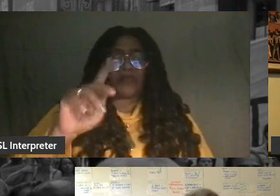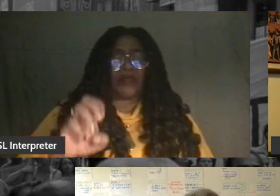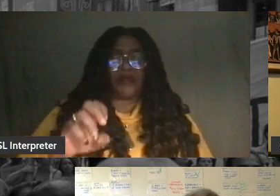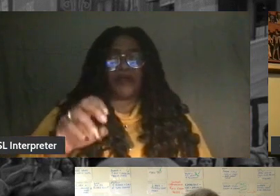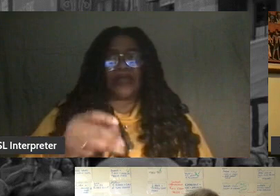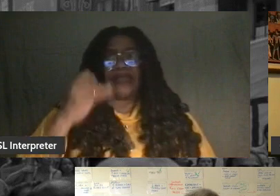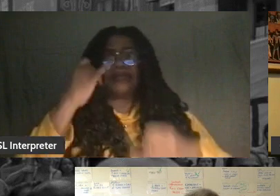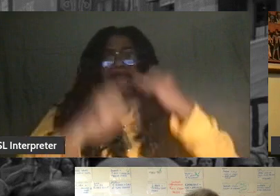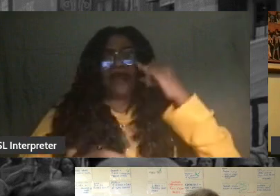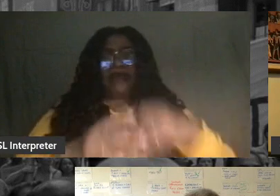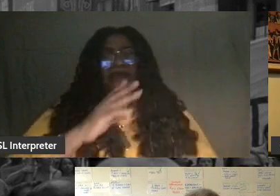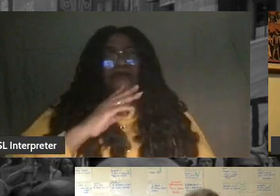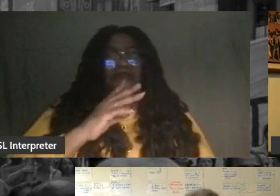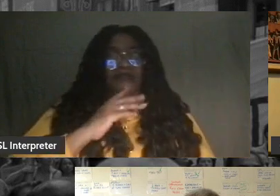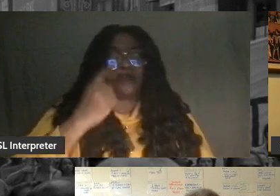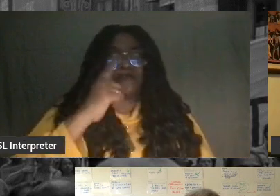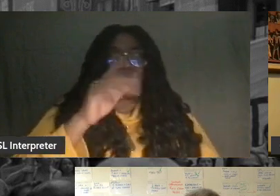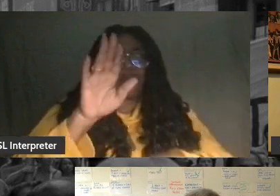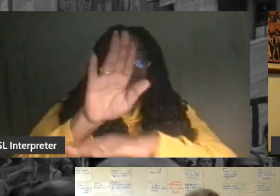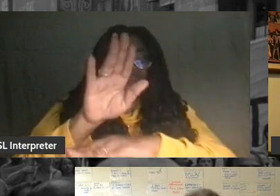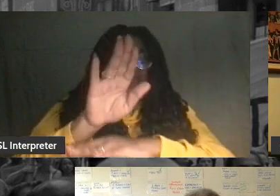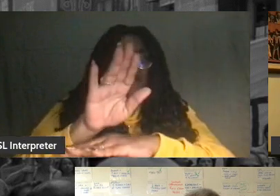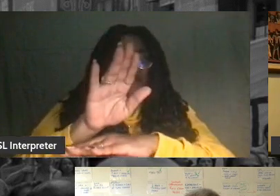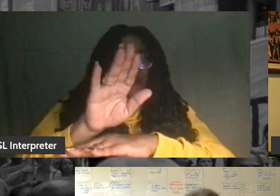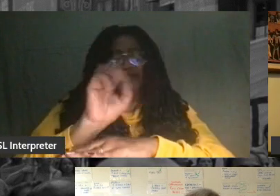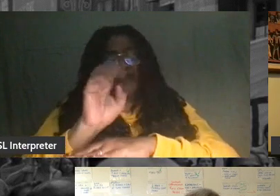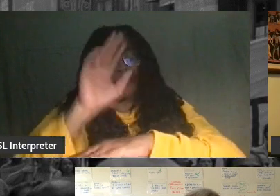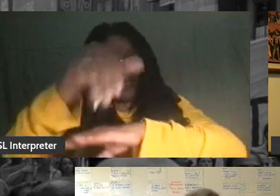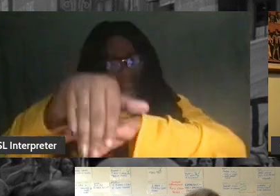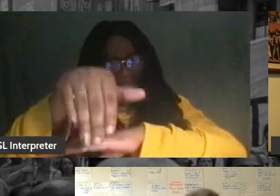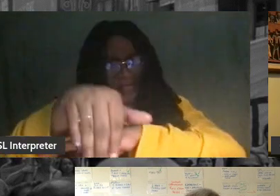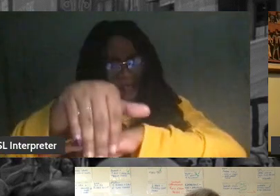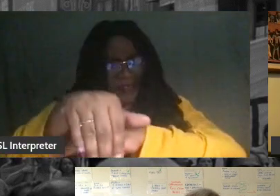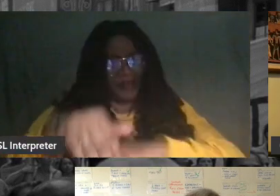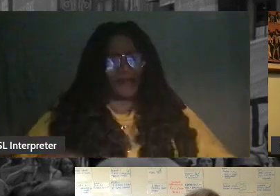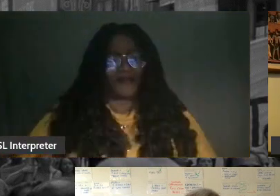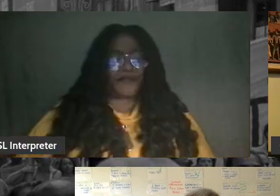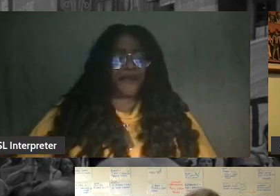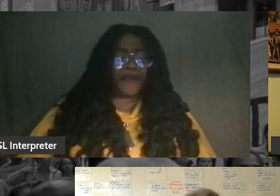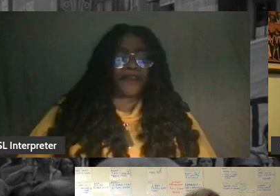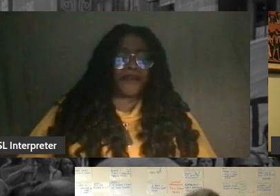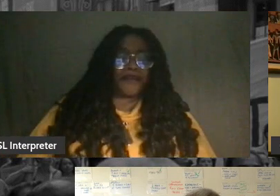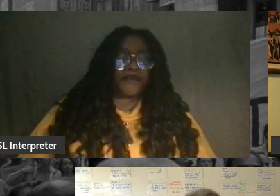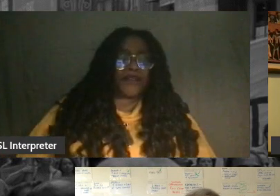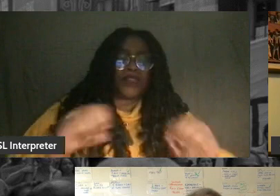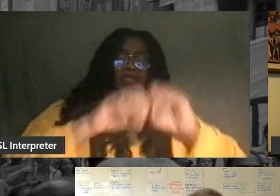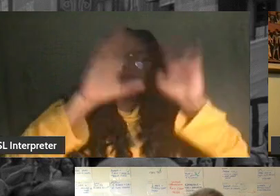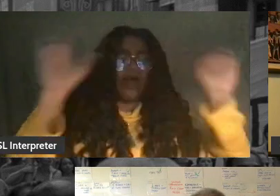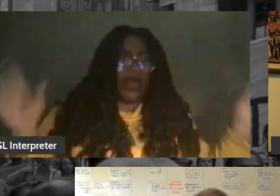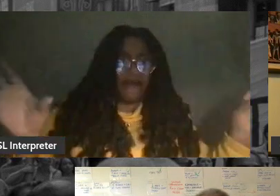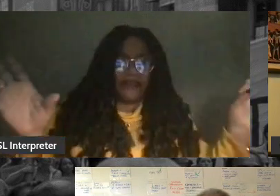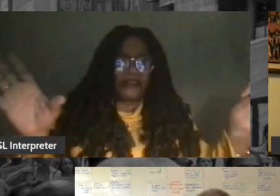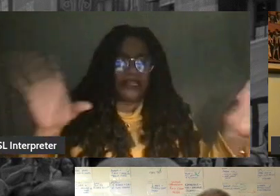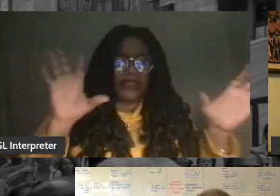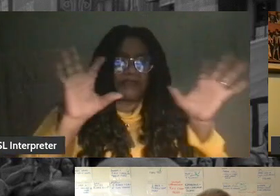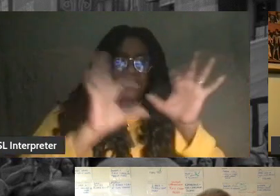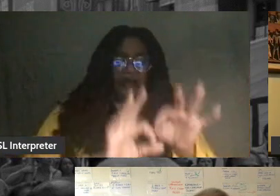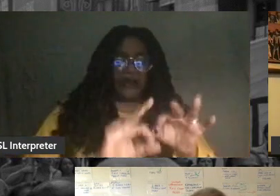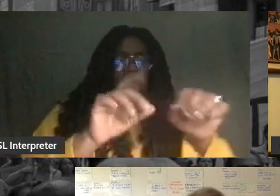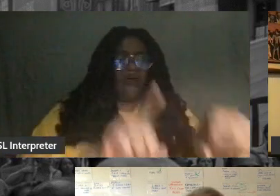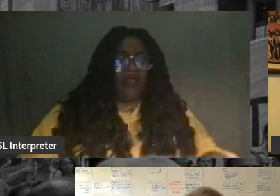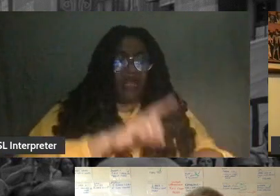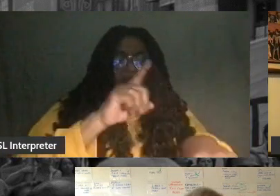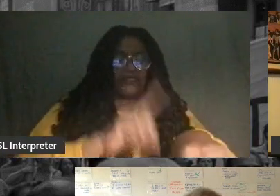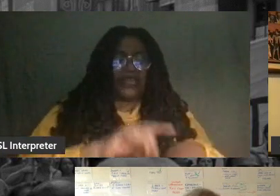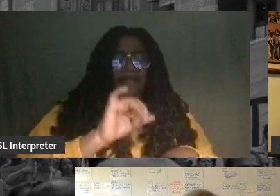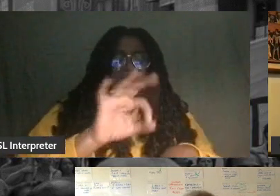speaker, you know, for this afternoon or this evening, you've obviously been in this industry for a long amount of time. If you